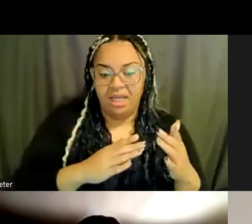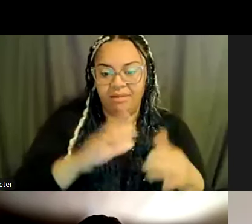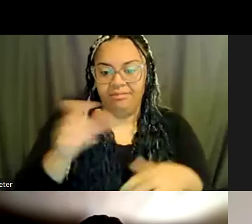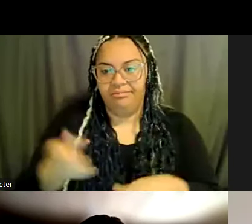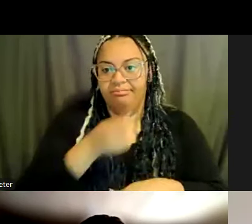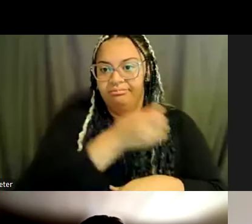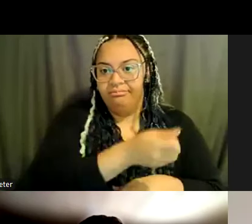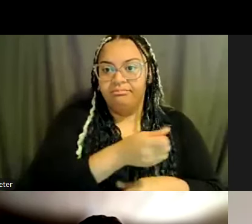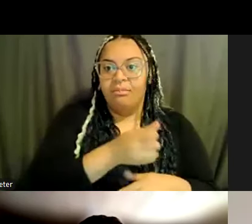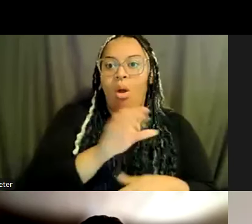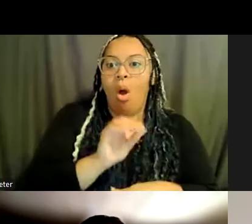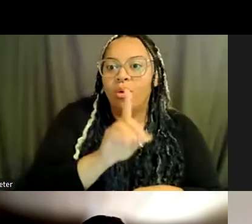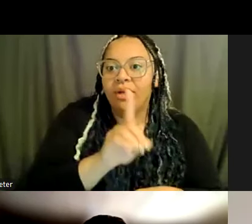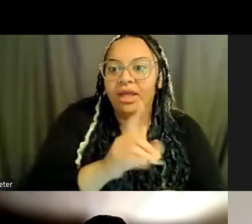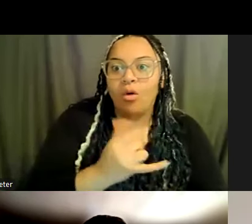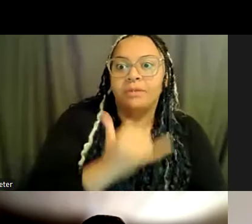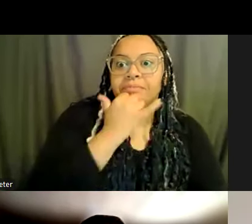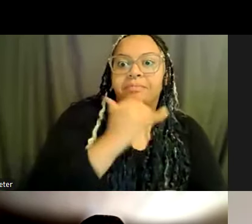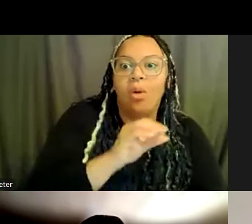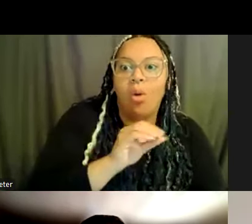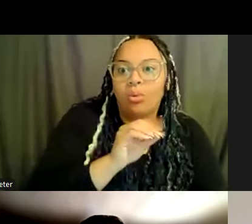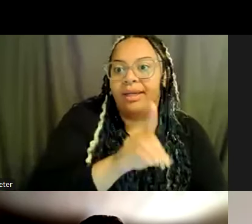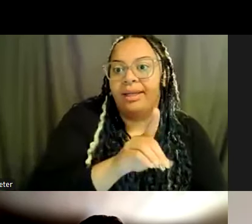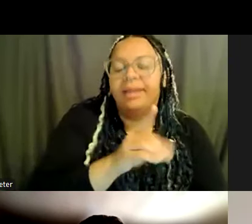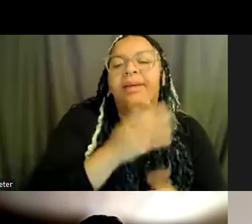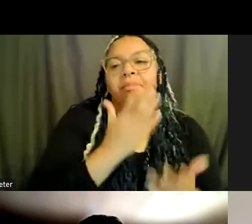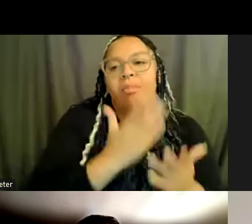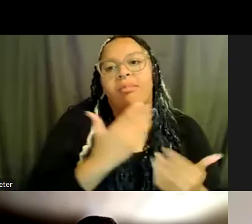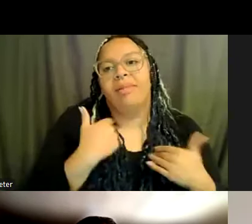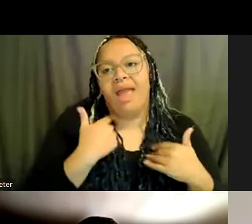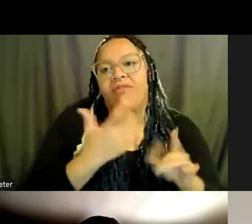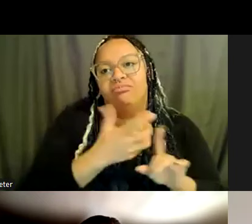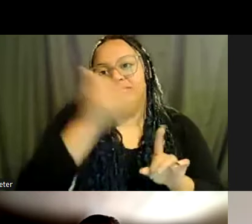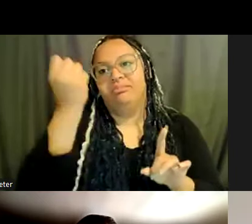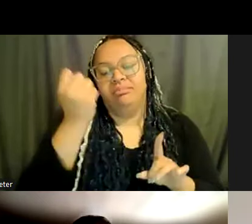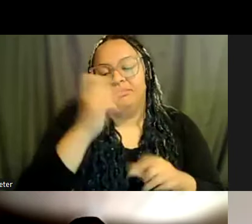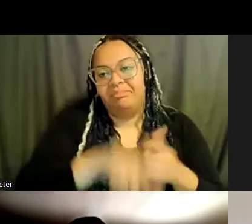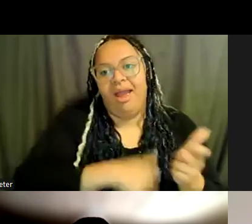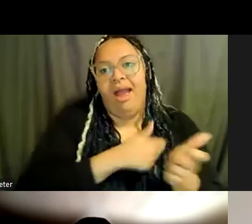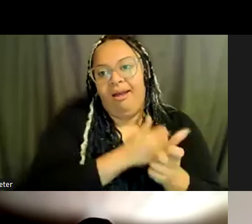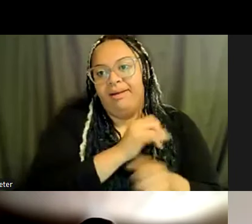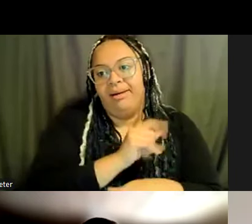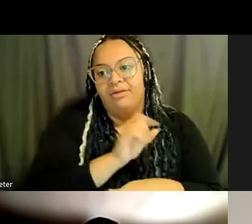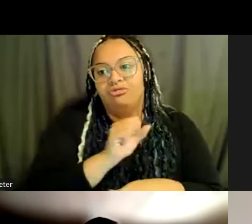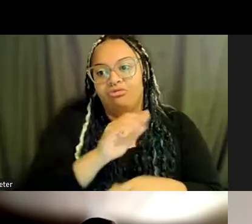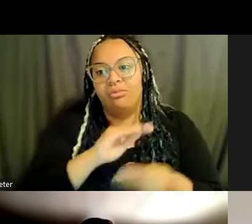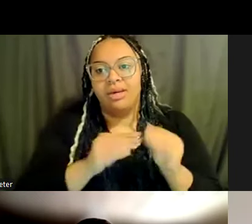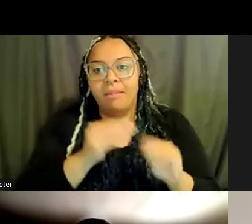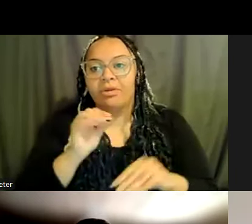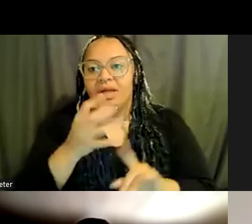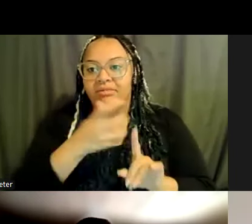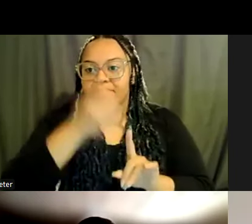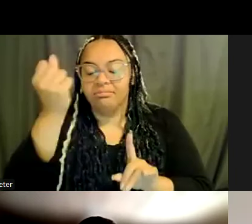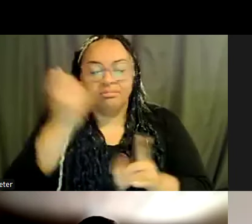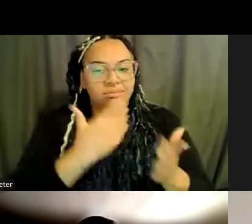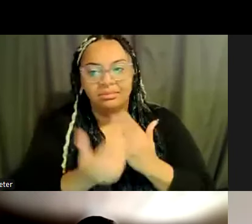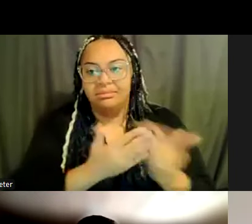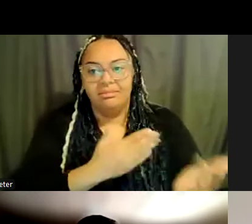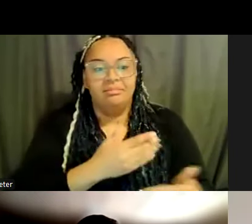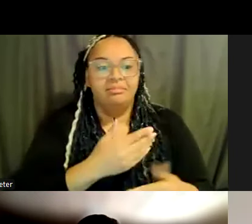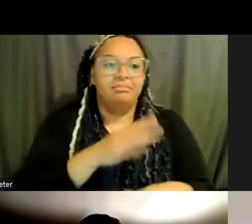accidental overdoses likely have some suicide intent behind them. So, in my opinion, numbers of suicide, whether suicide by cop or the